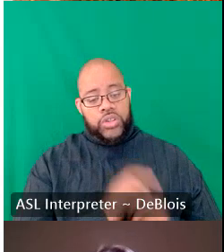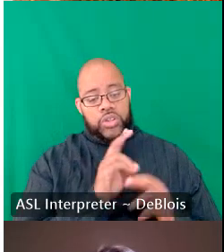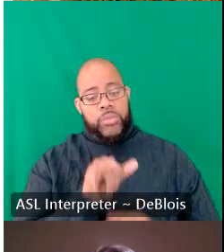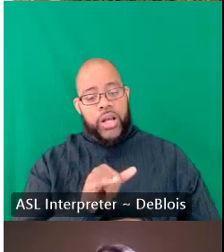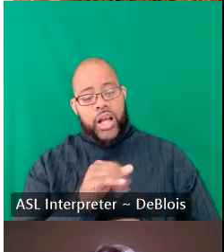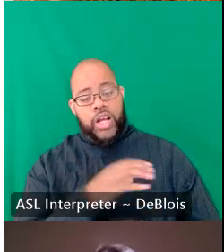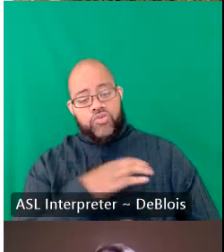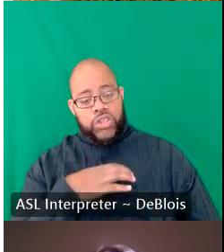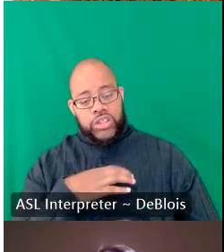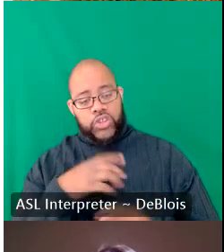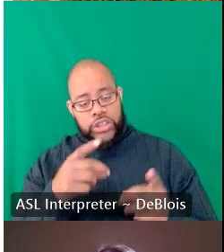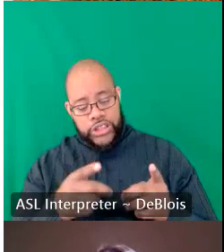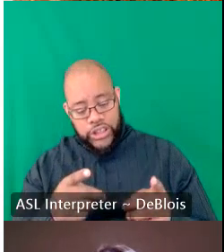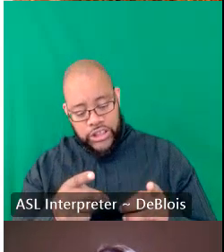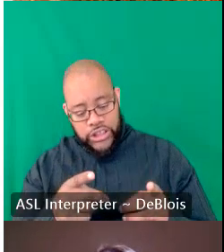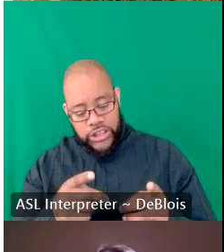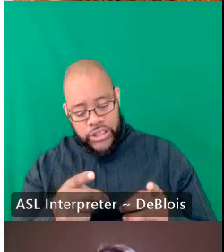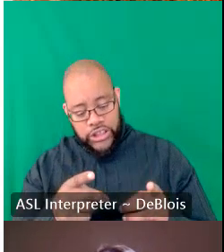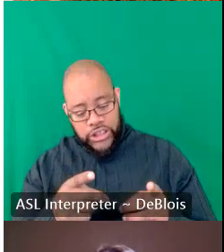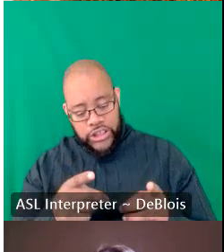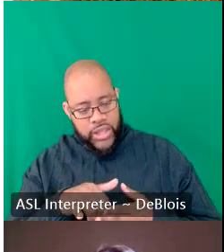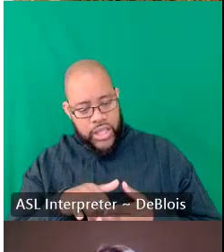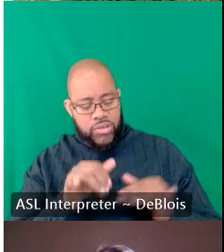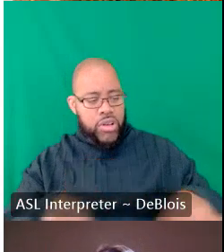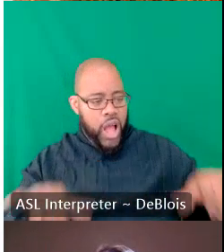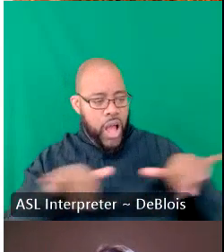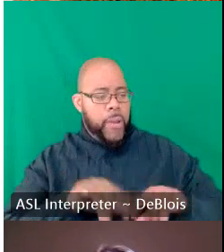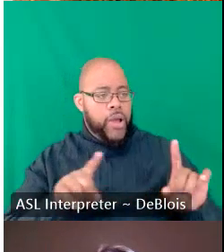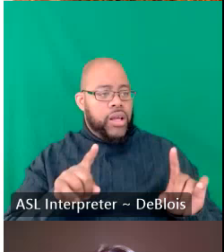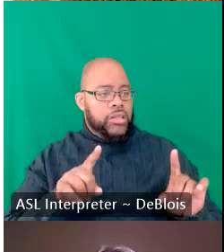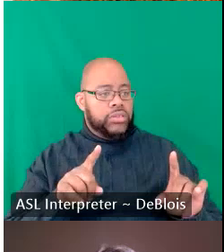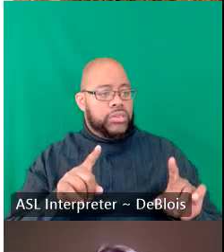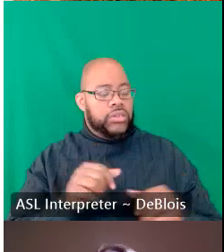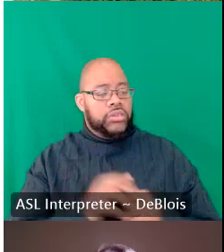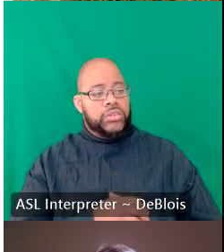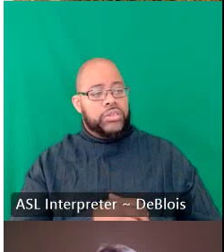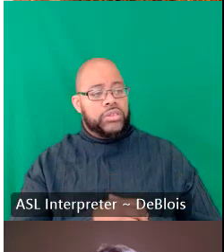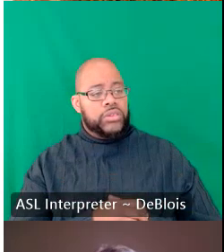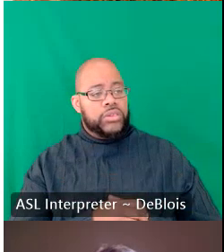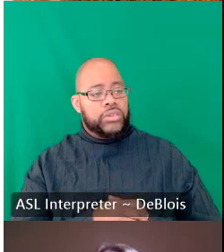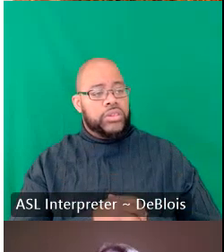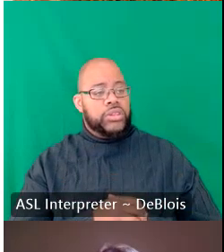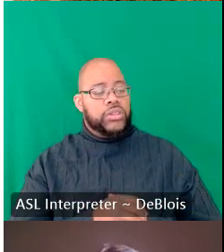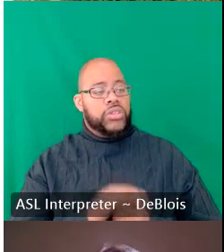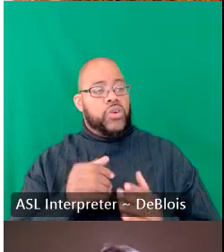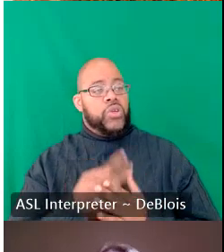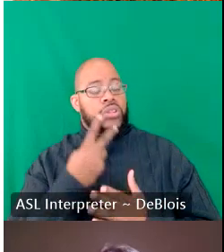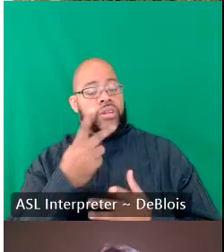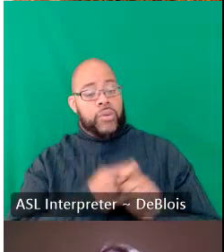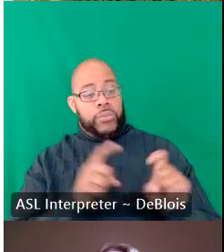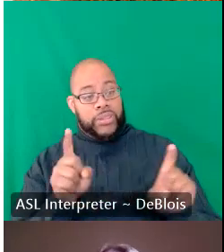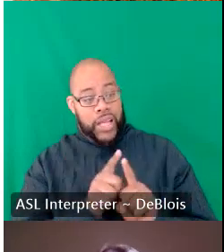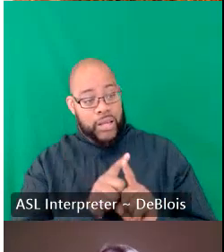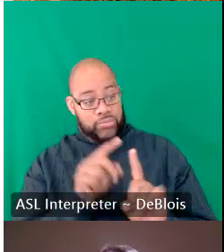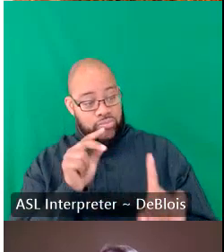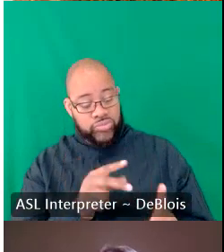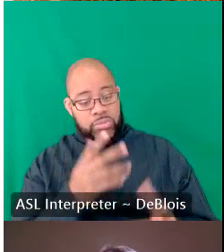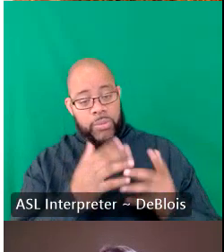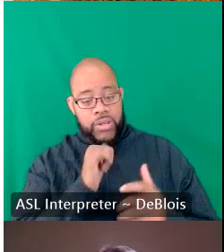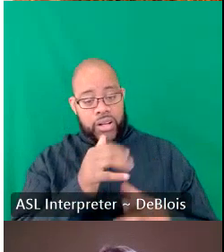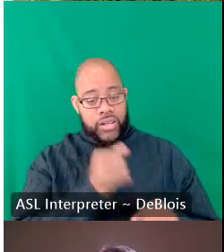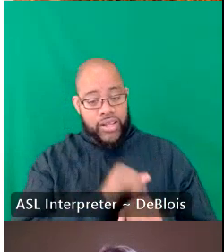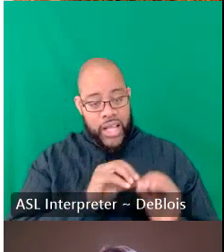congressional district. So that's pretty common. But again, as long as it's all singing from the same sheet of music, and you may or may not get